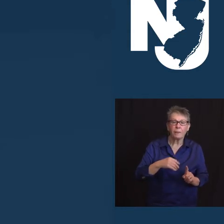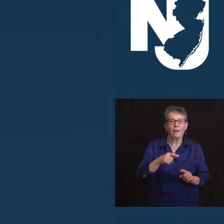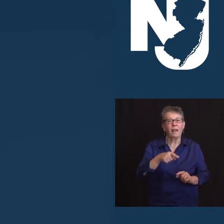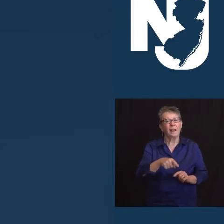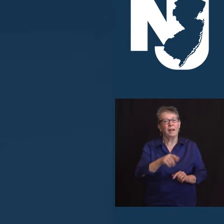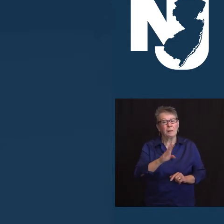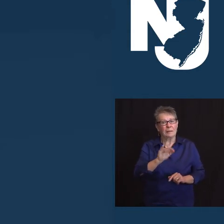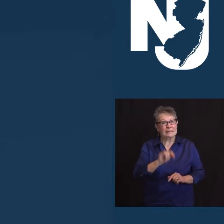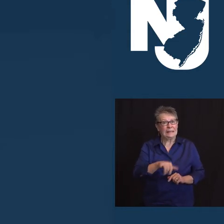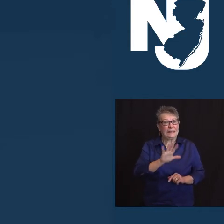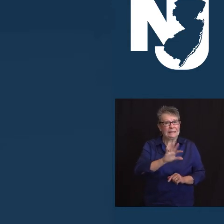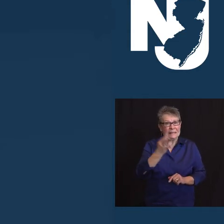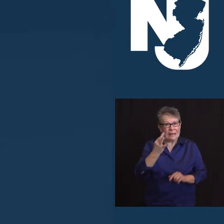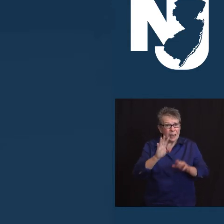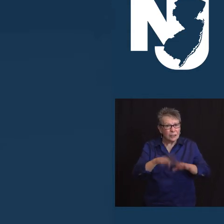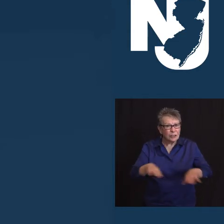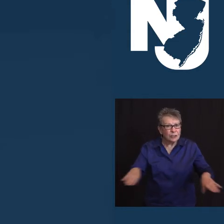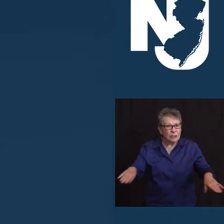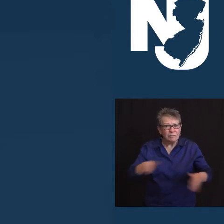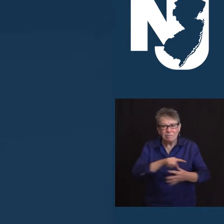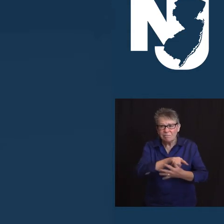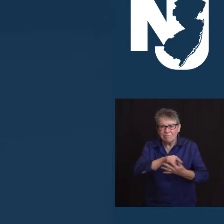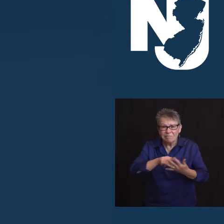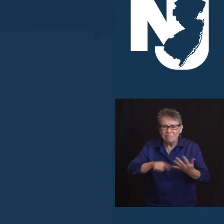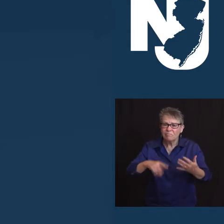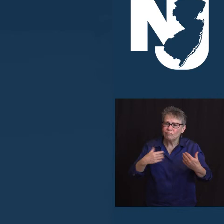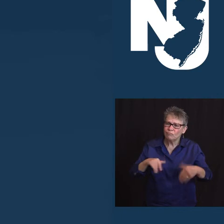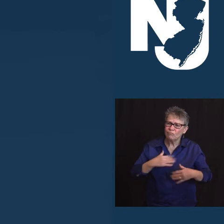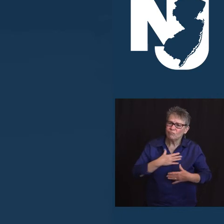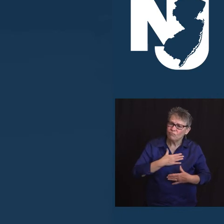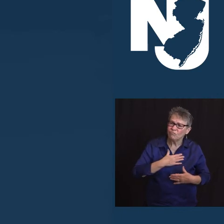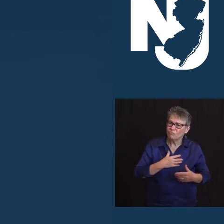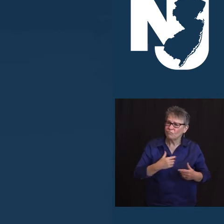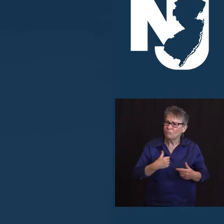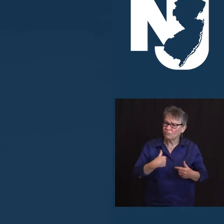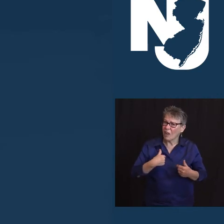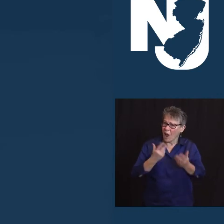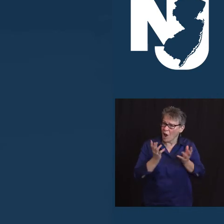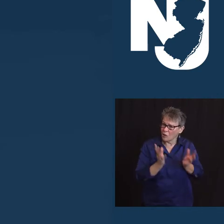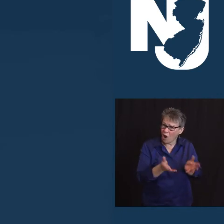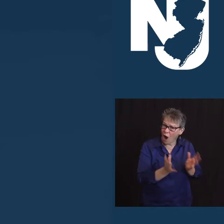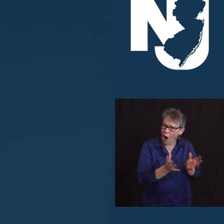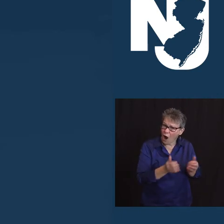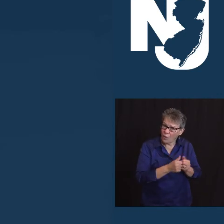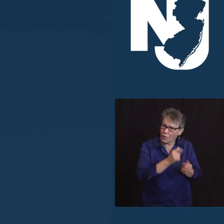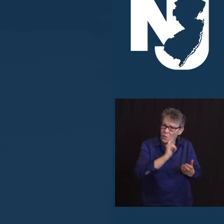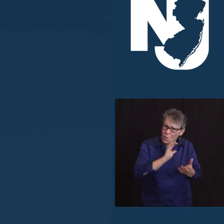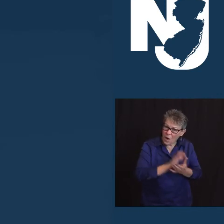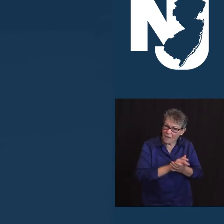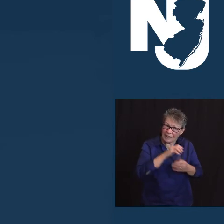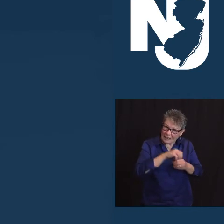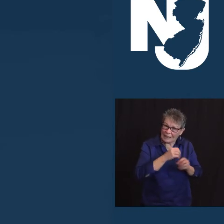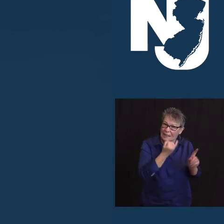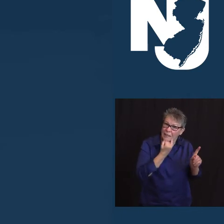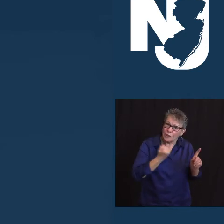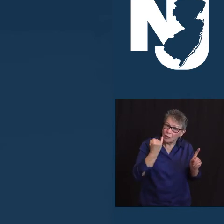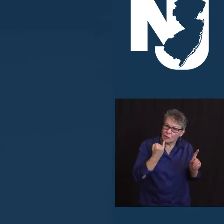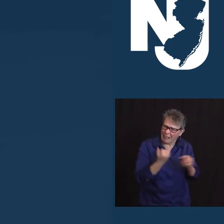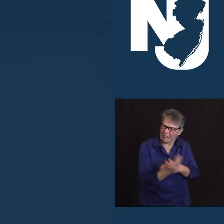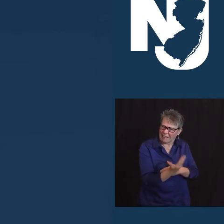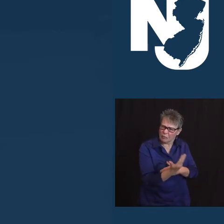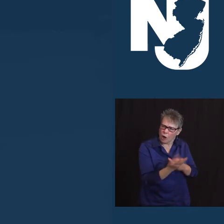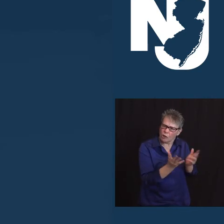to Mindy and her son Akiva, who are in Safed this morning. And we keep the Jewish communities in